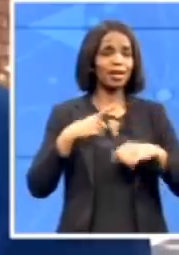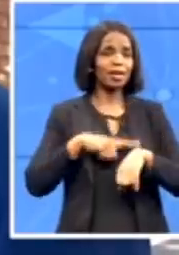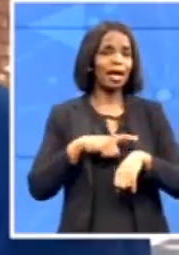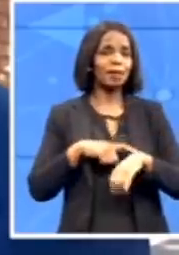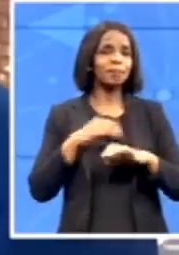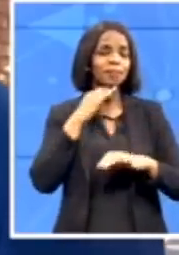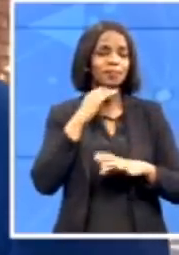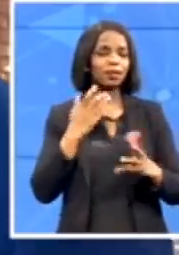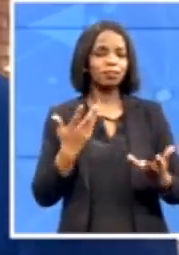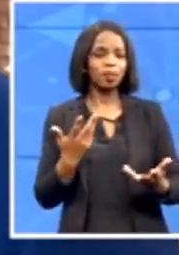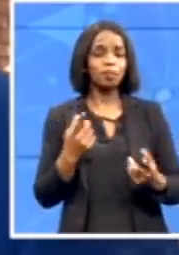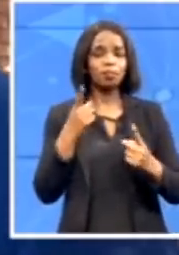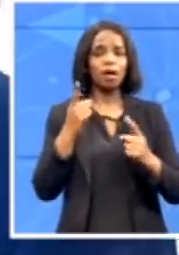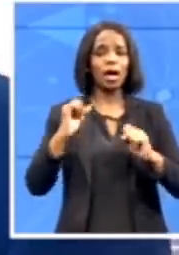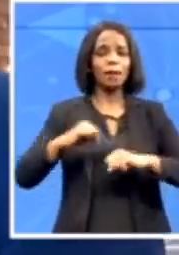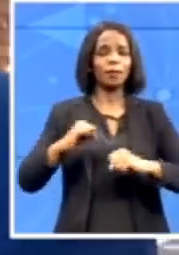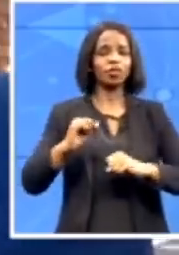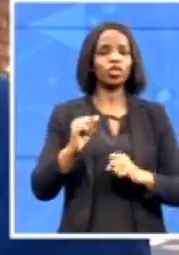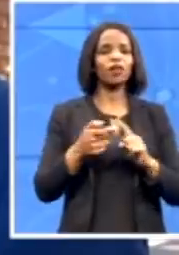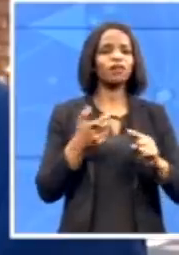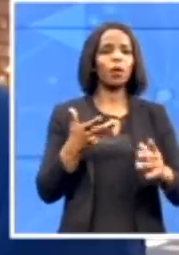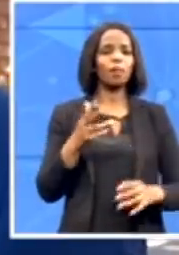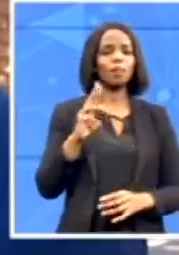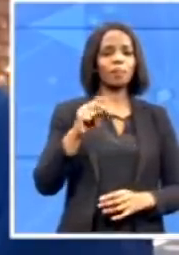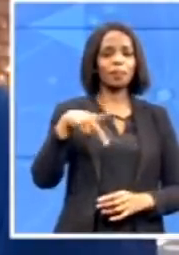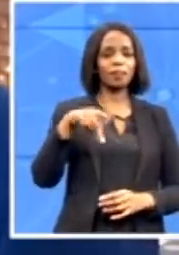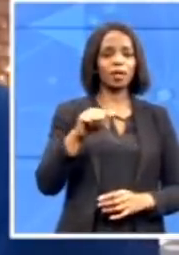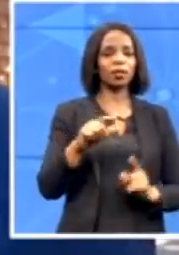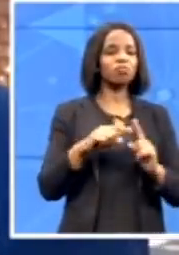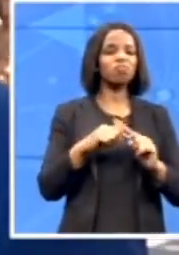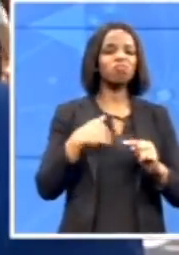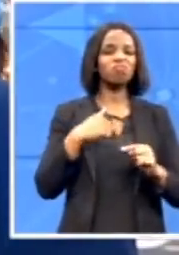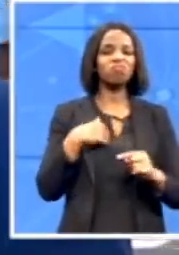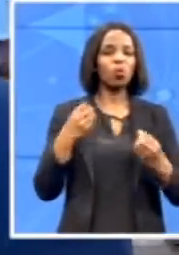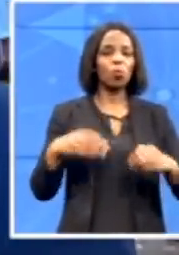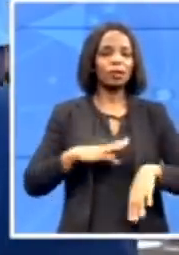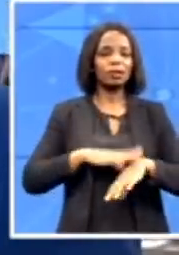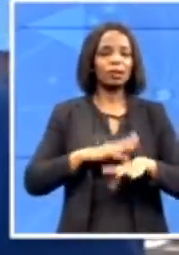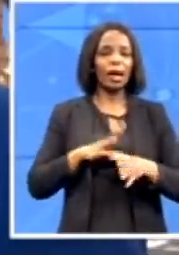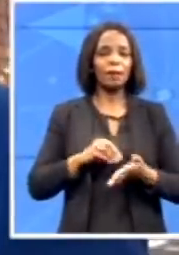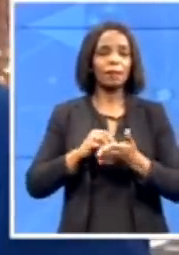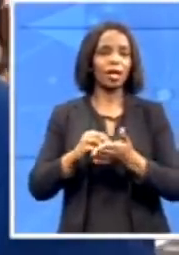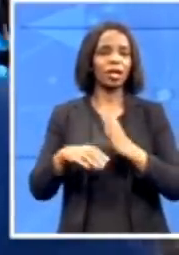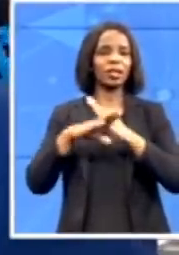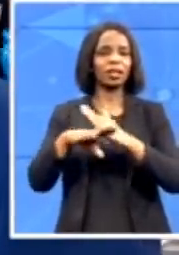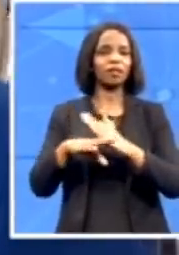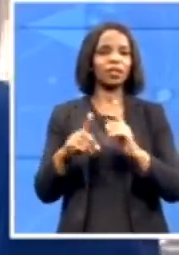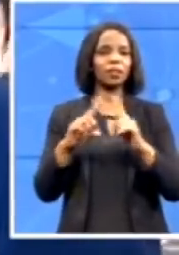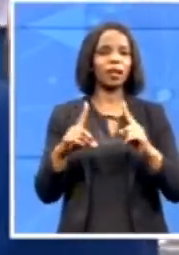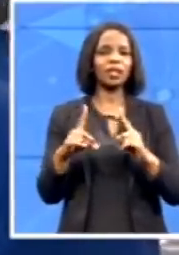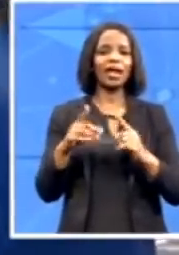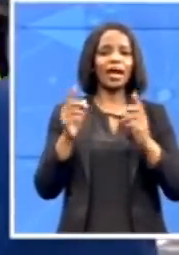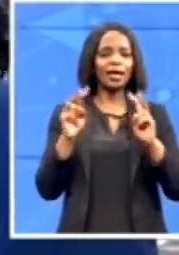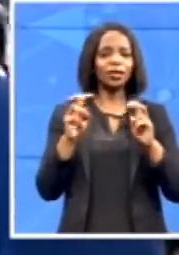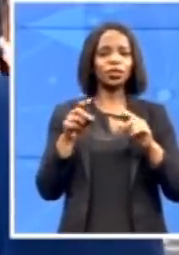my time in terms of arguing and providing a defense at the end of the day, which is going to lead to a defective matter. However, what the former president's team